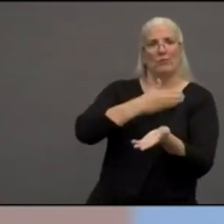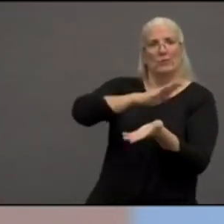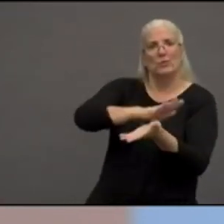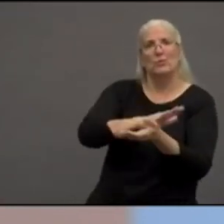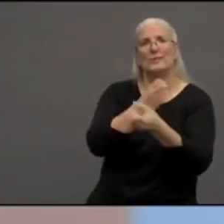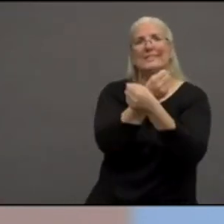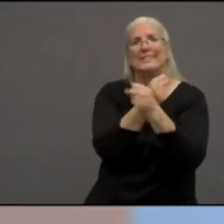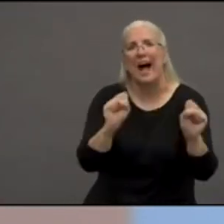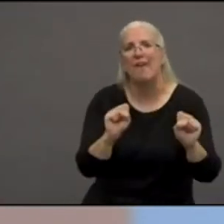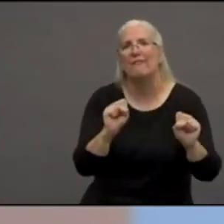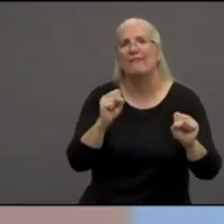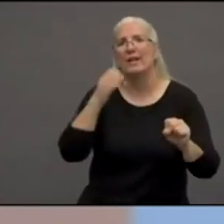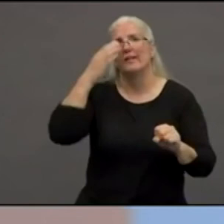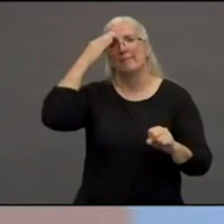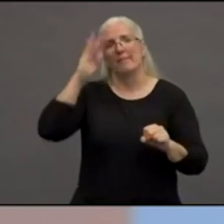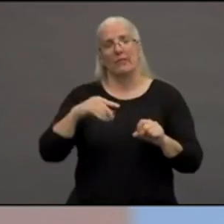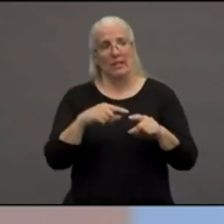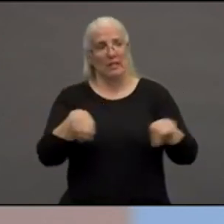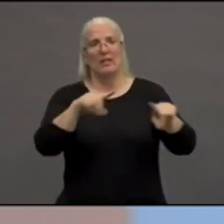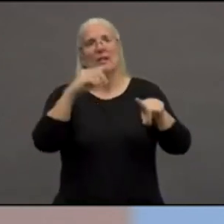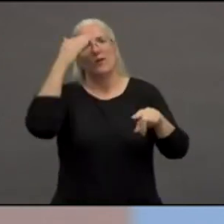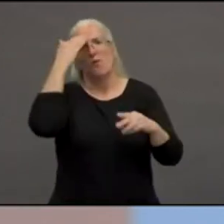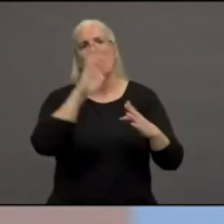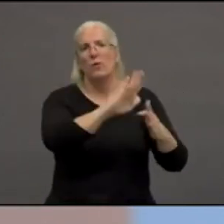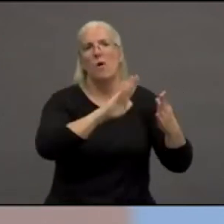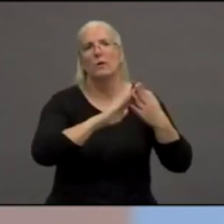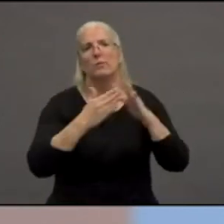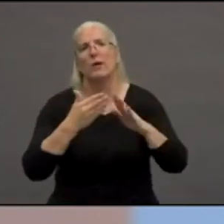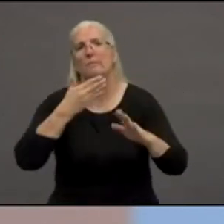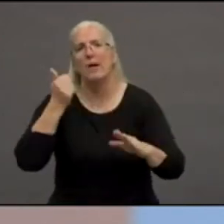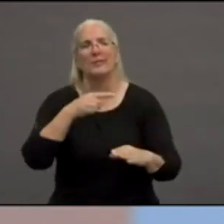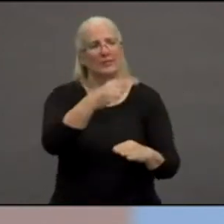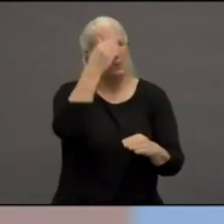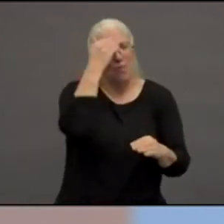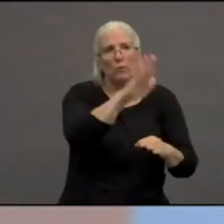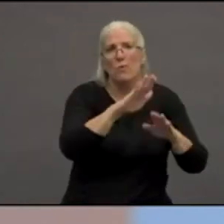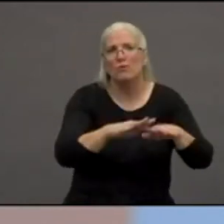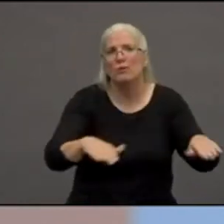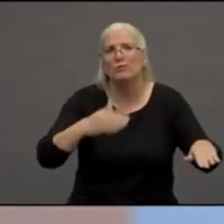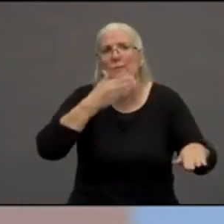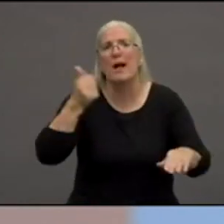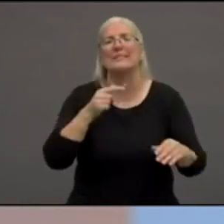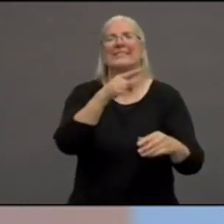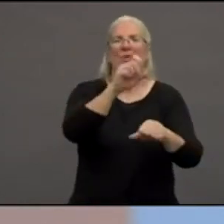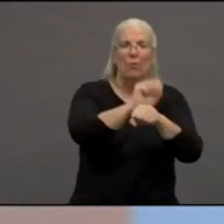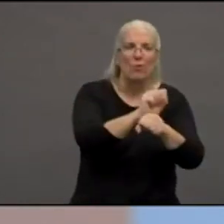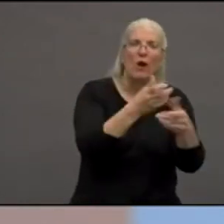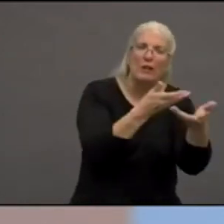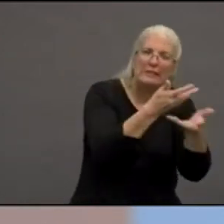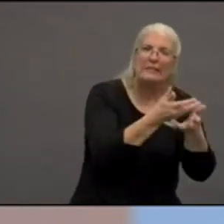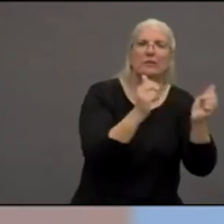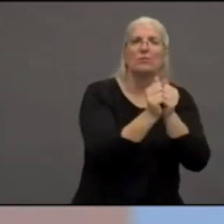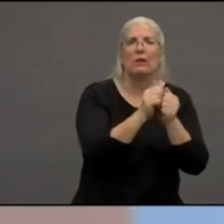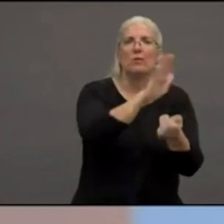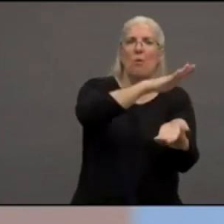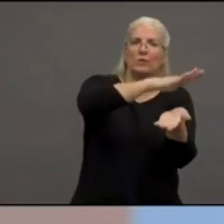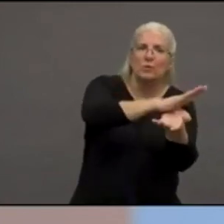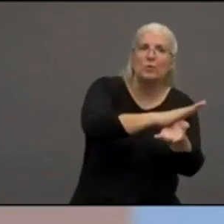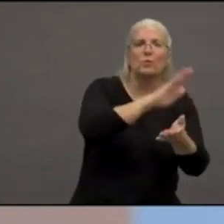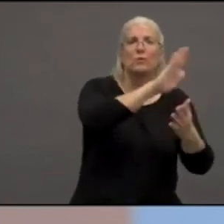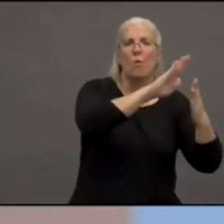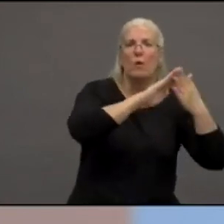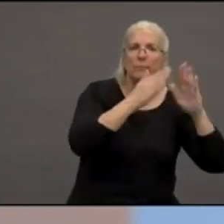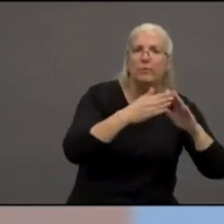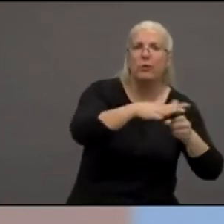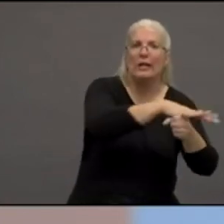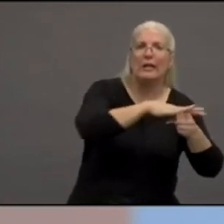know your schools best. Your schools know your children best, and you want to work together to resolve your questions and concerns. The schools are